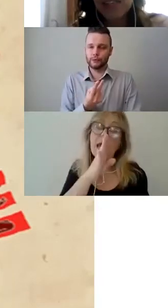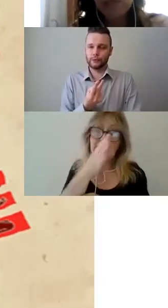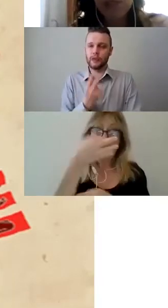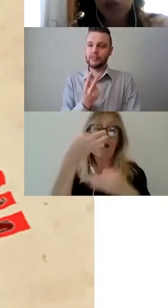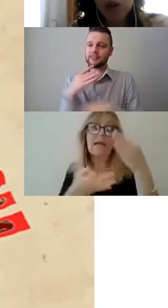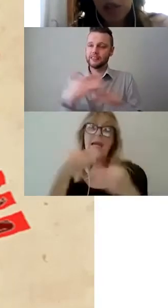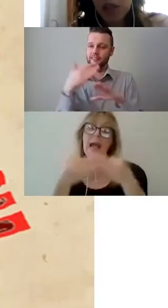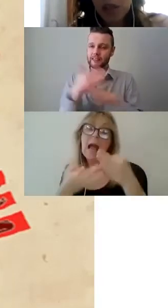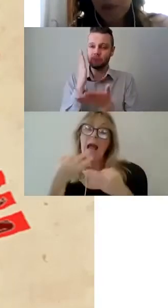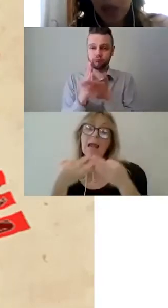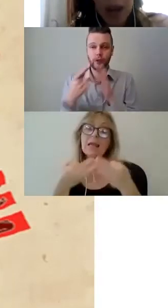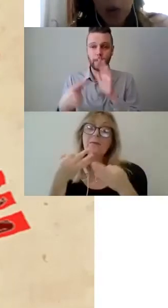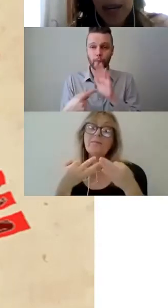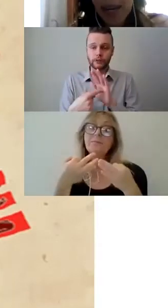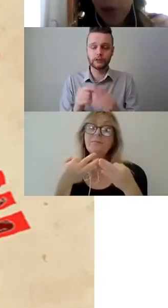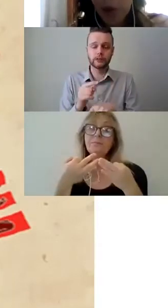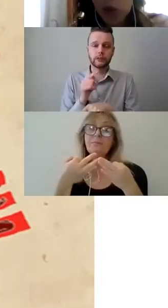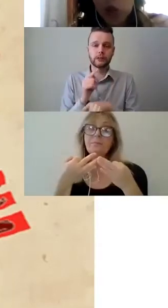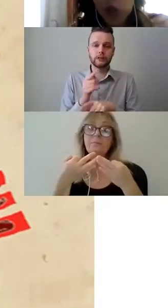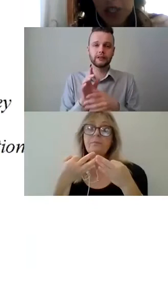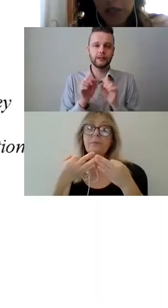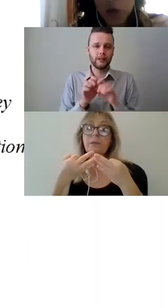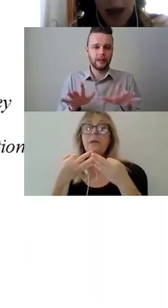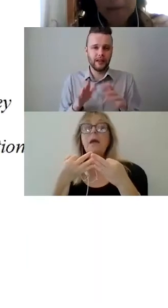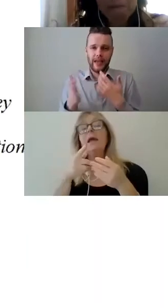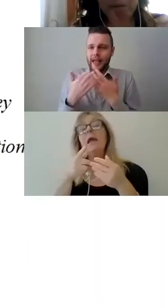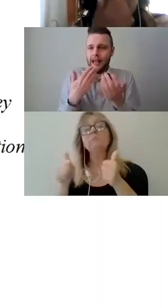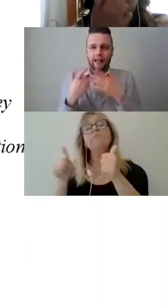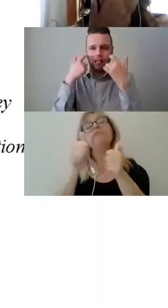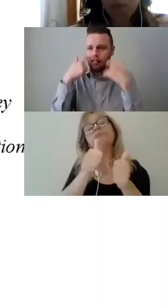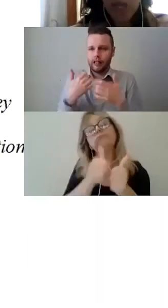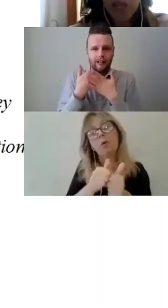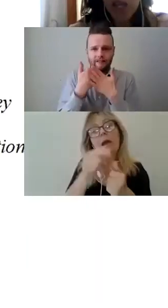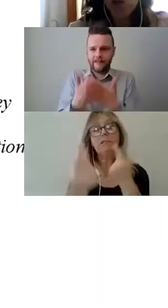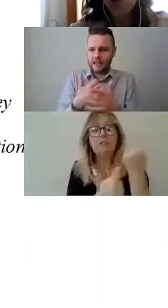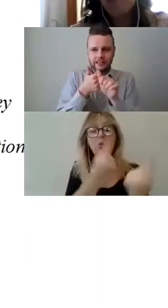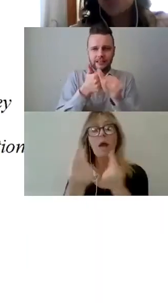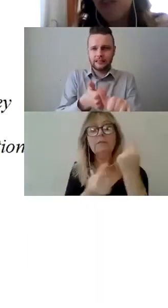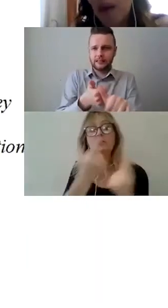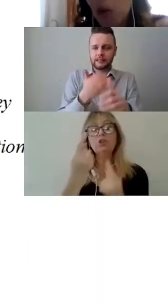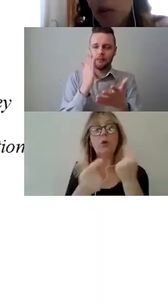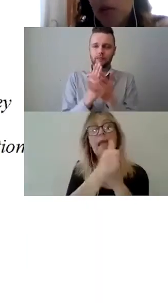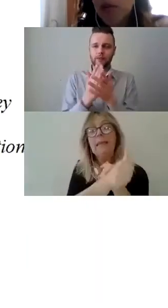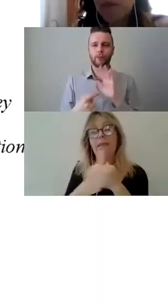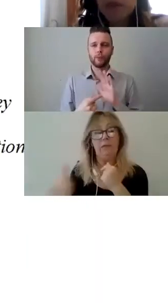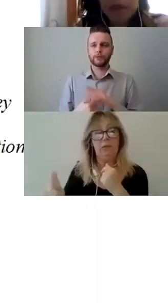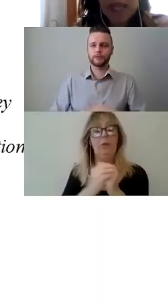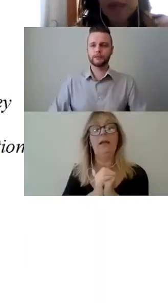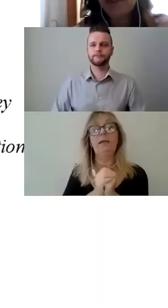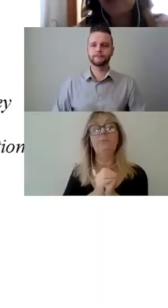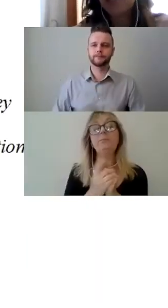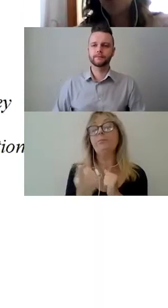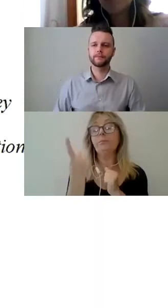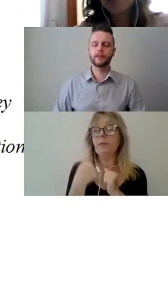activities are very important, just like any legal advice and assistance is also so important. Now,